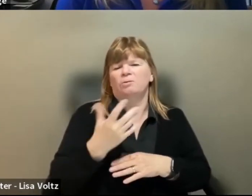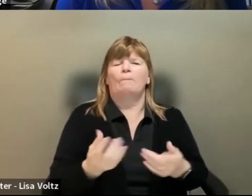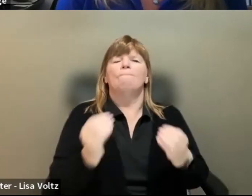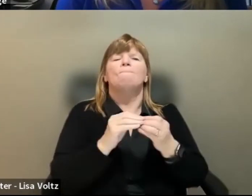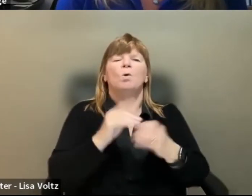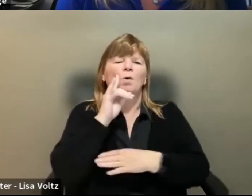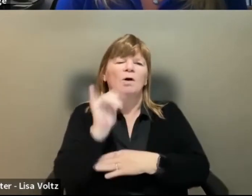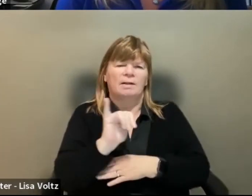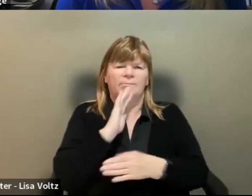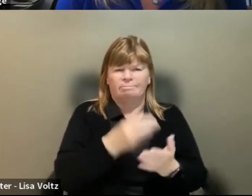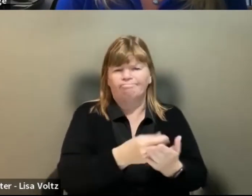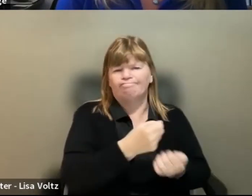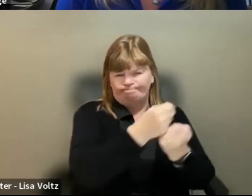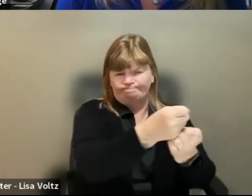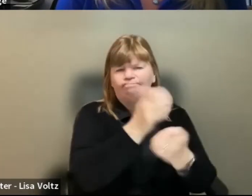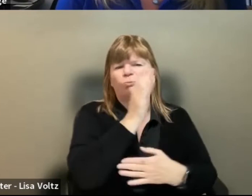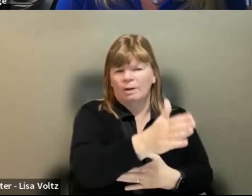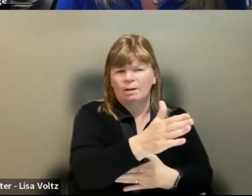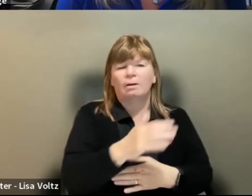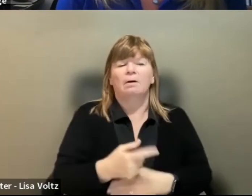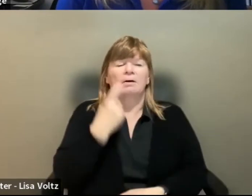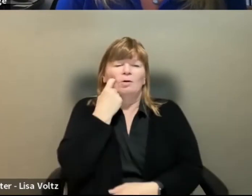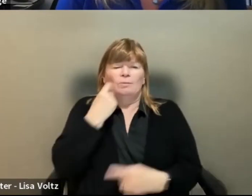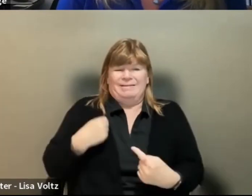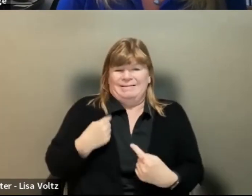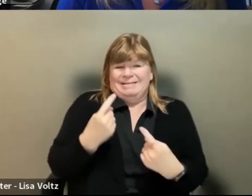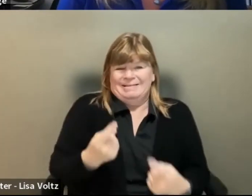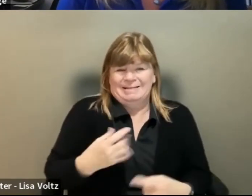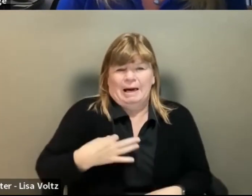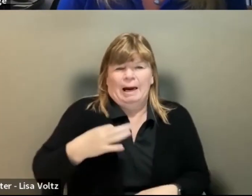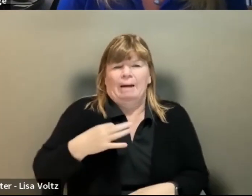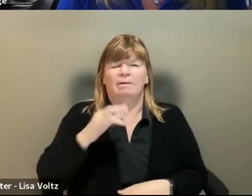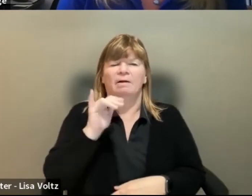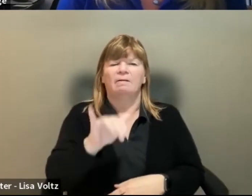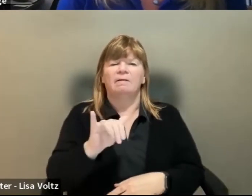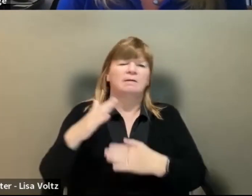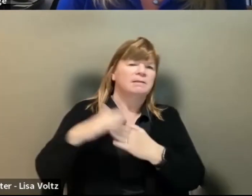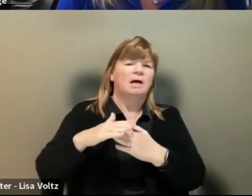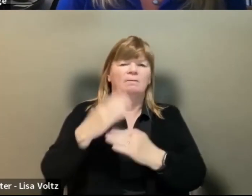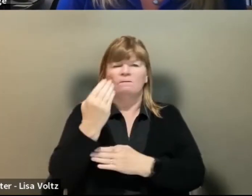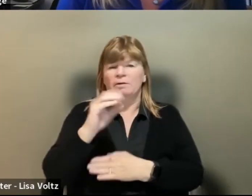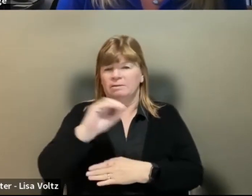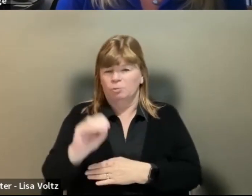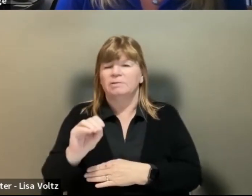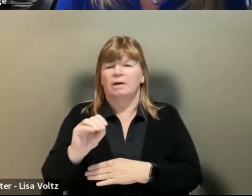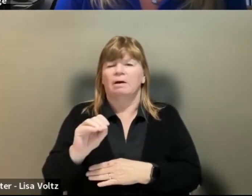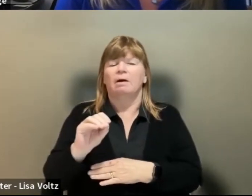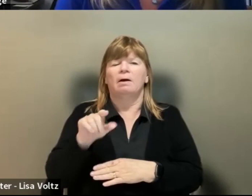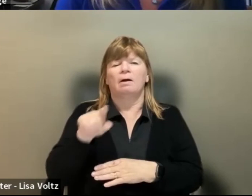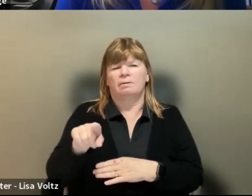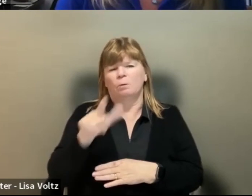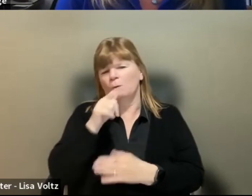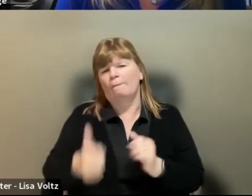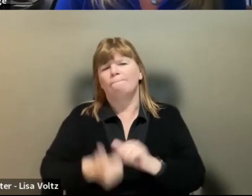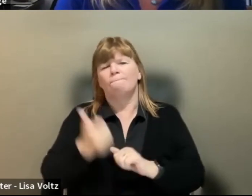likely to be funded. In recent years, applicants that were within the top 14th percentile were the ones that were most